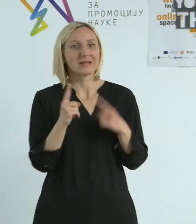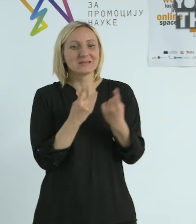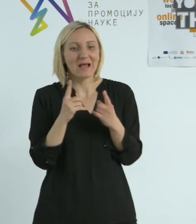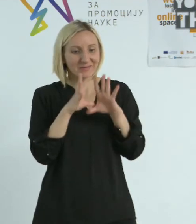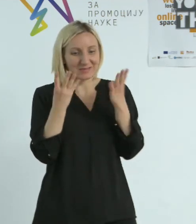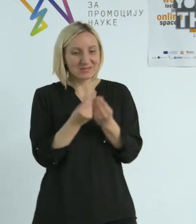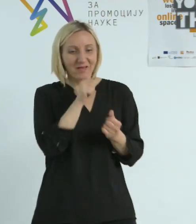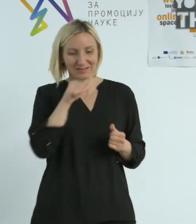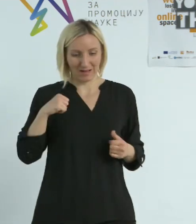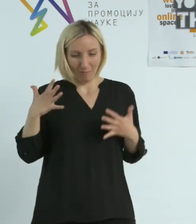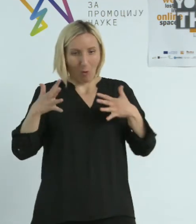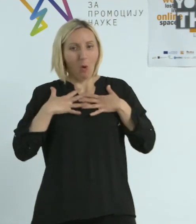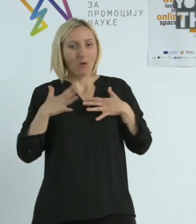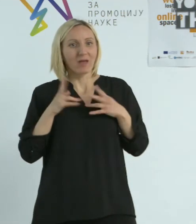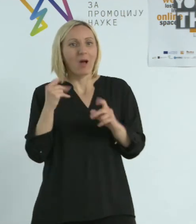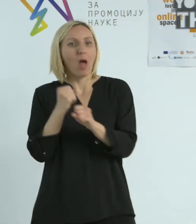a